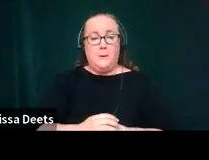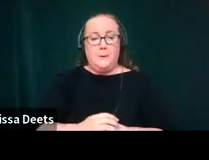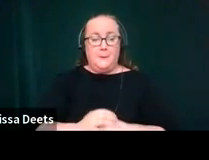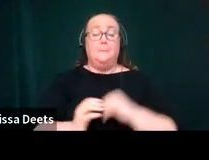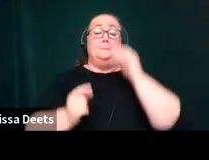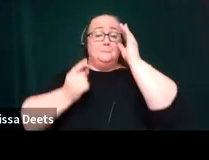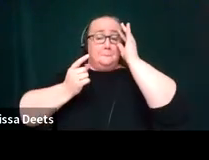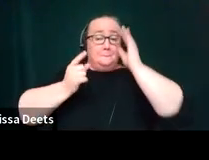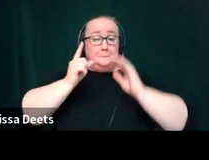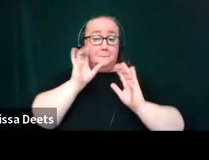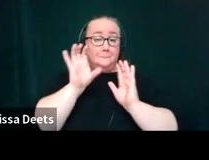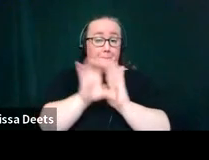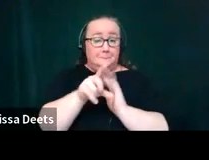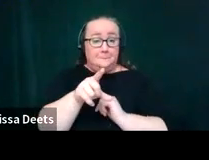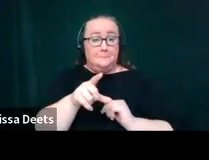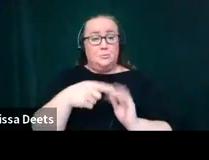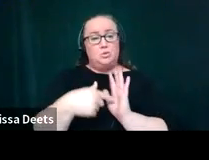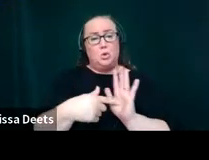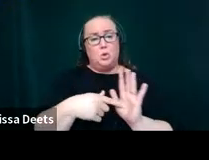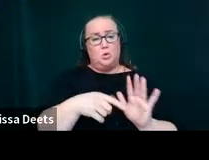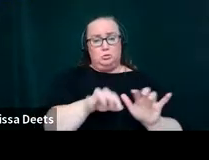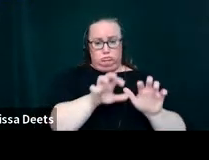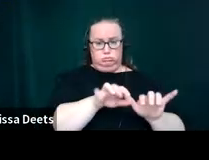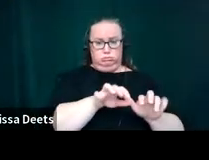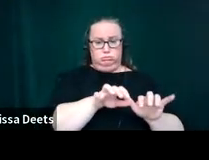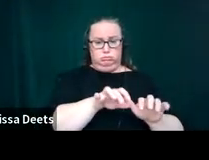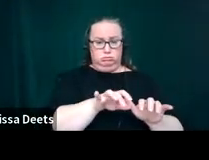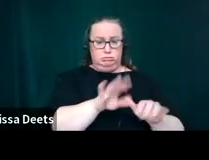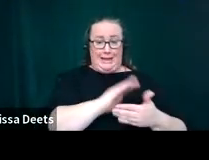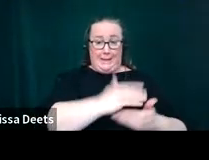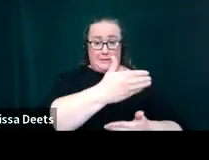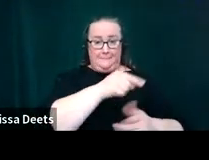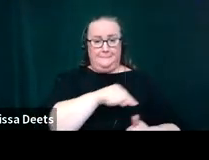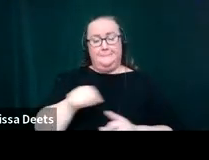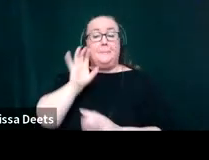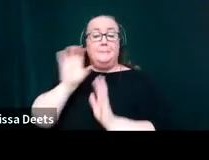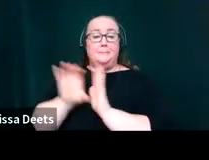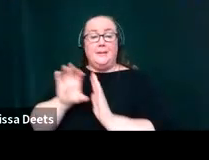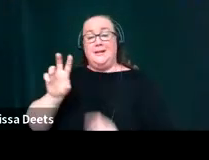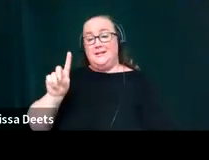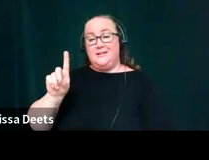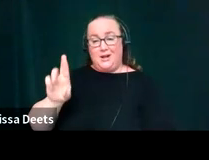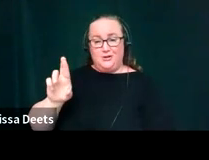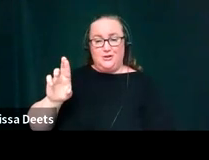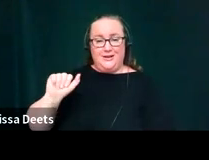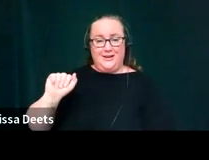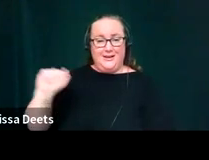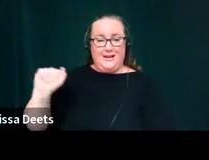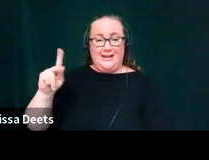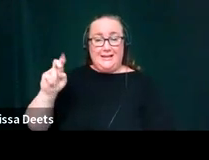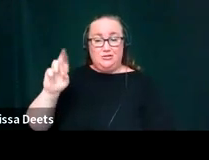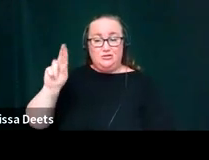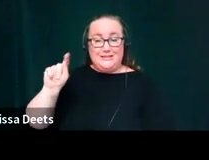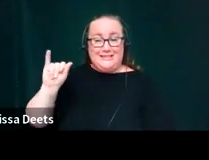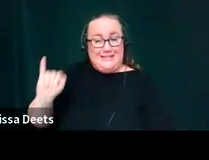This slide shows men typing on the laptop, and it also shows photo of Dr. Aakriti Shukla. And